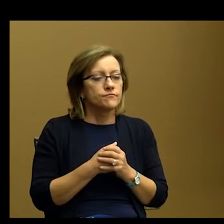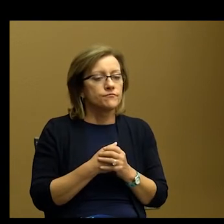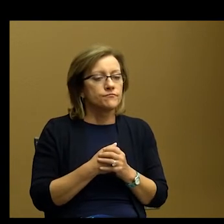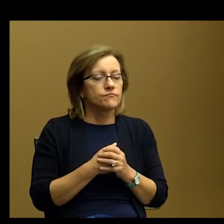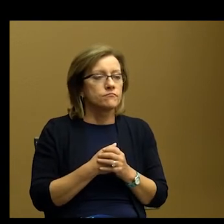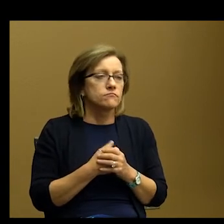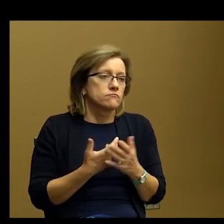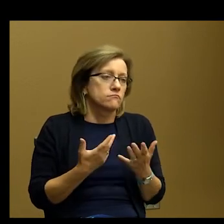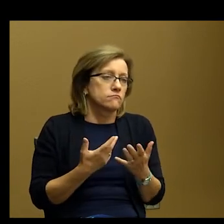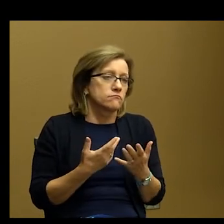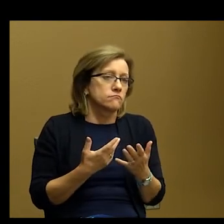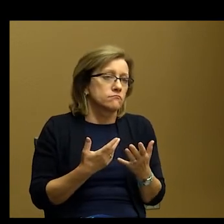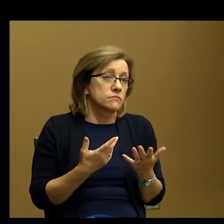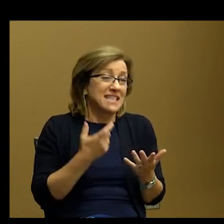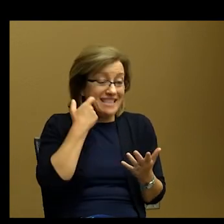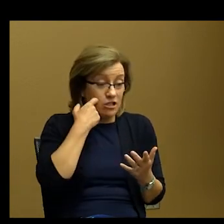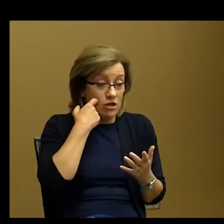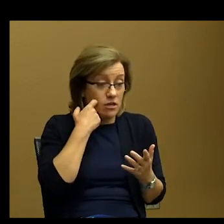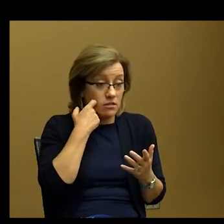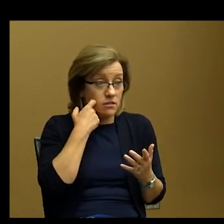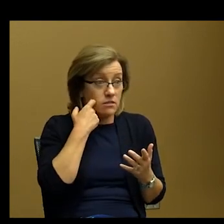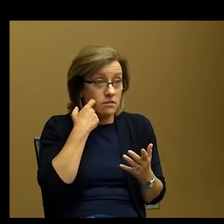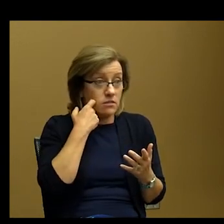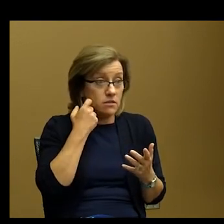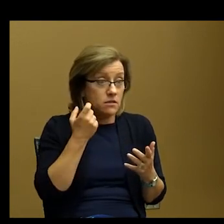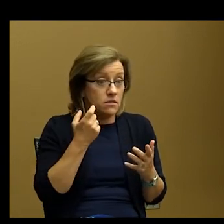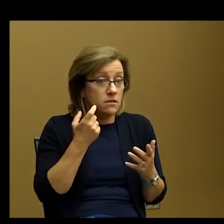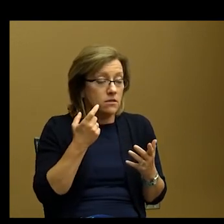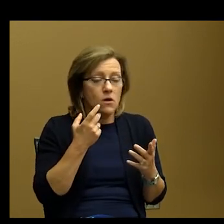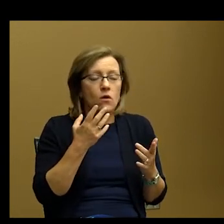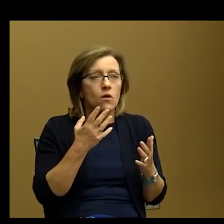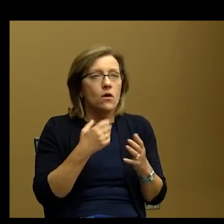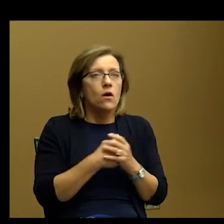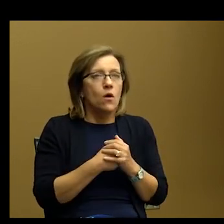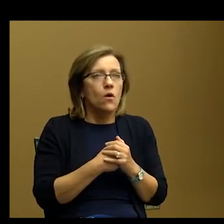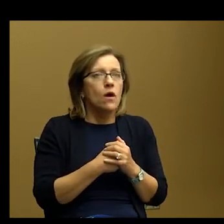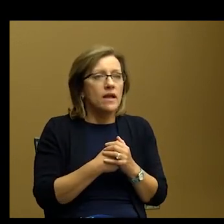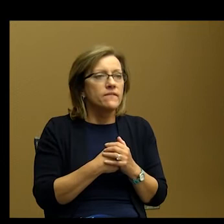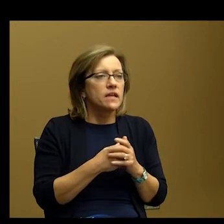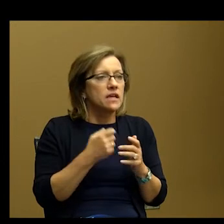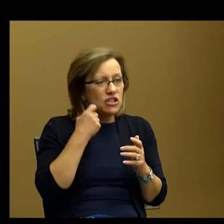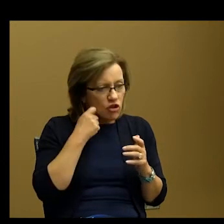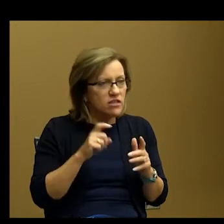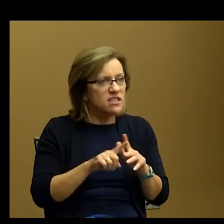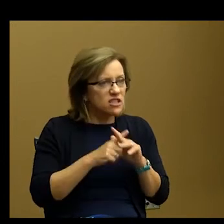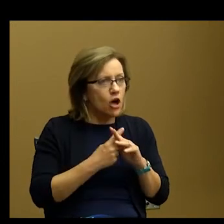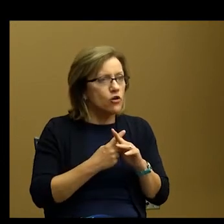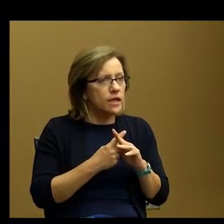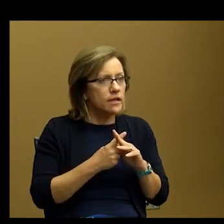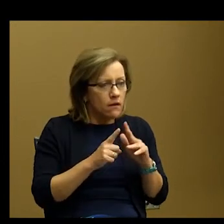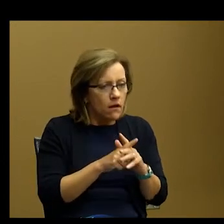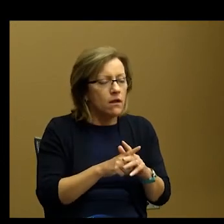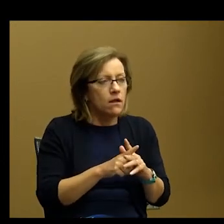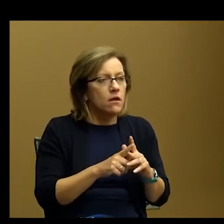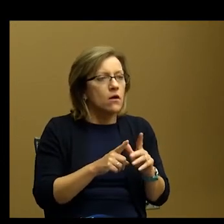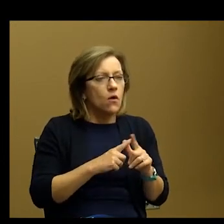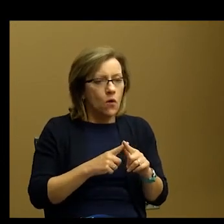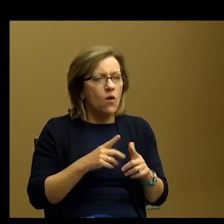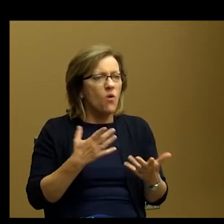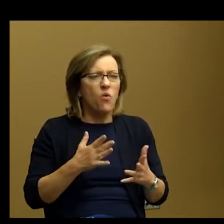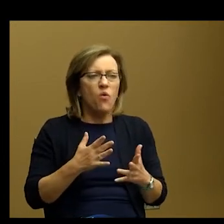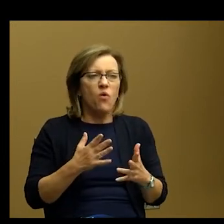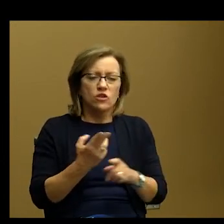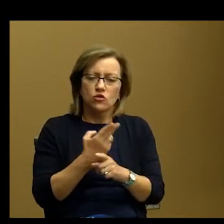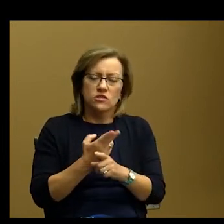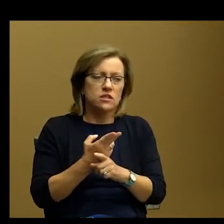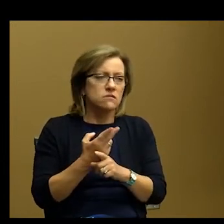are emerging, if they're just doing it, or if he's mastered it enough. If it's inconsistent, sometimes he